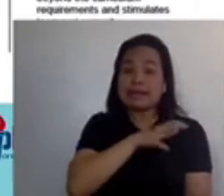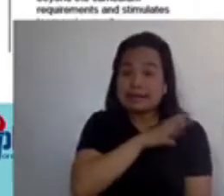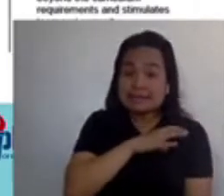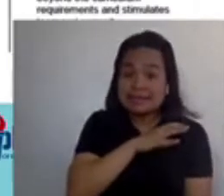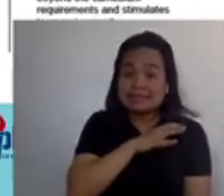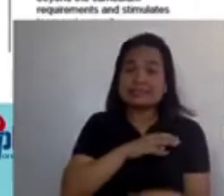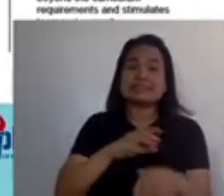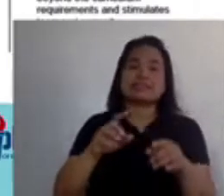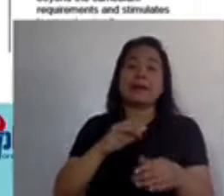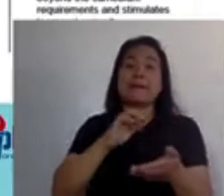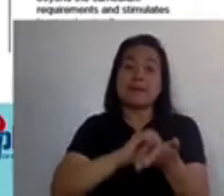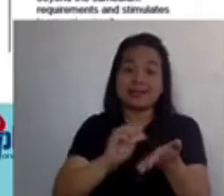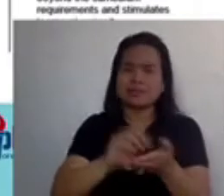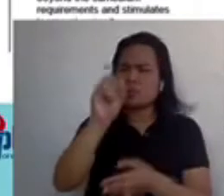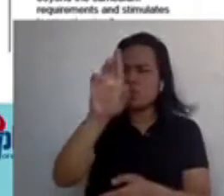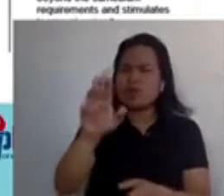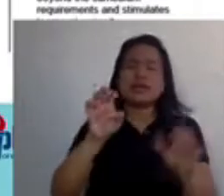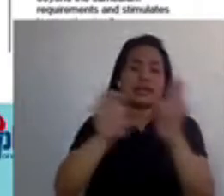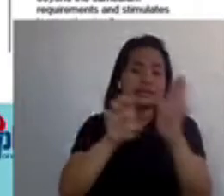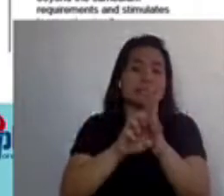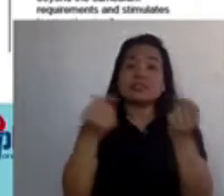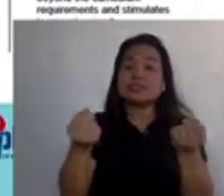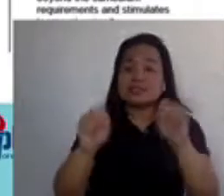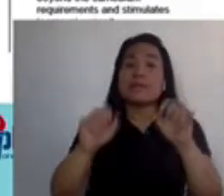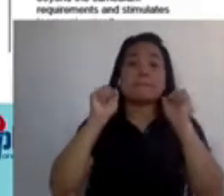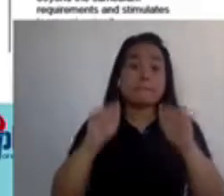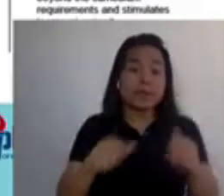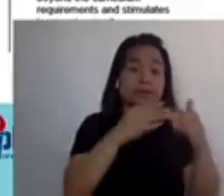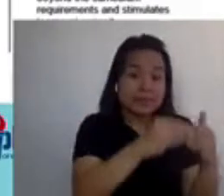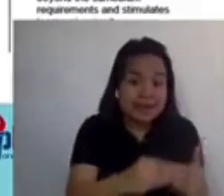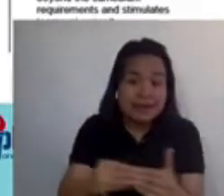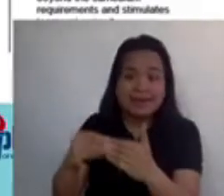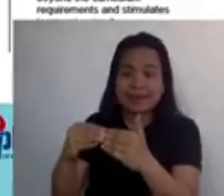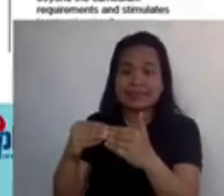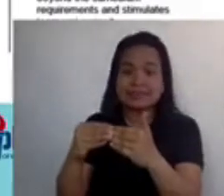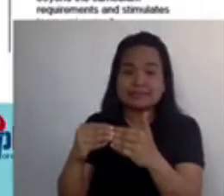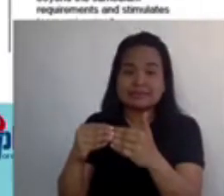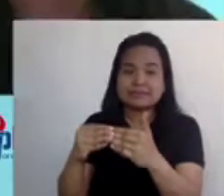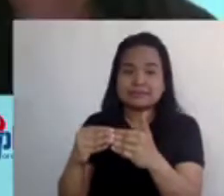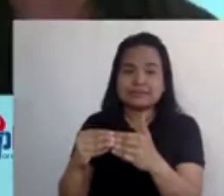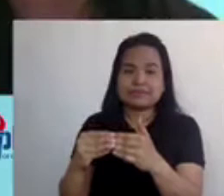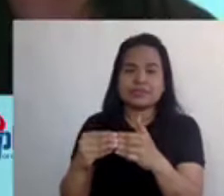that also guides our raters whenever they do observation.